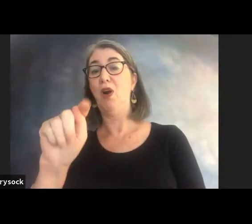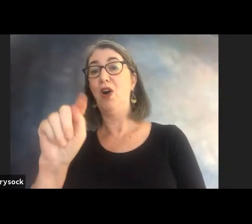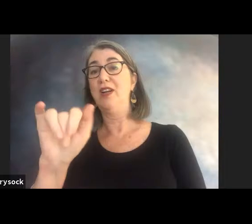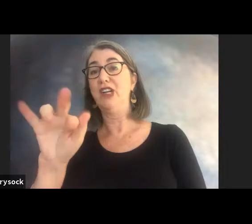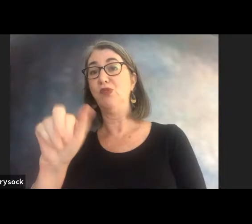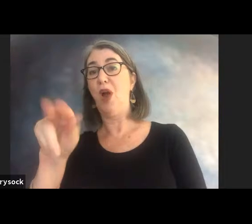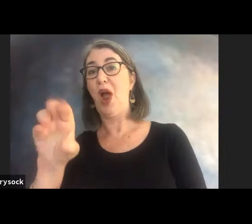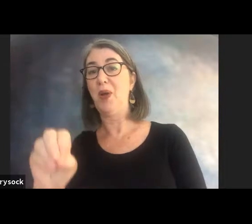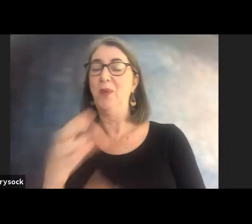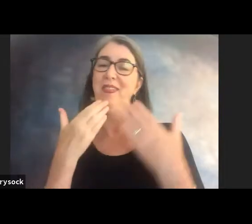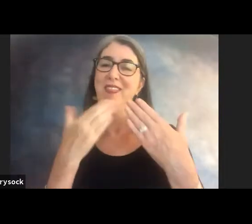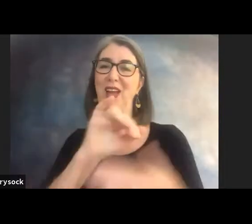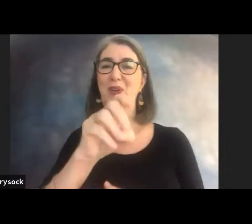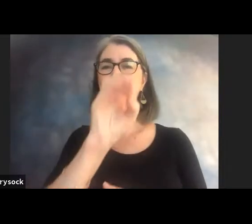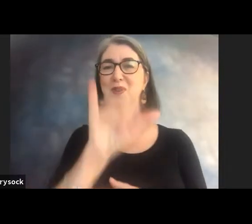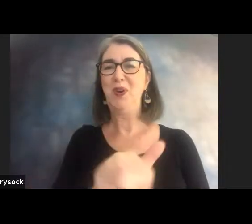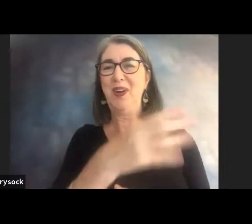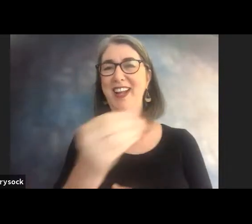you, Jody and Lynn.